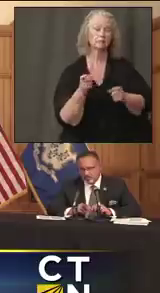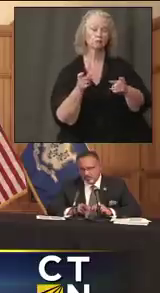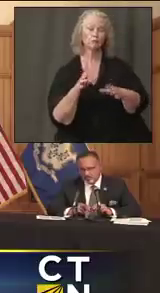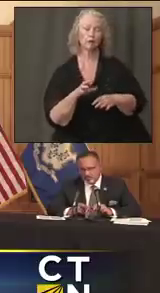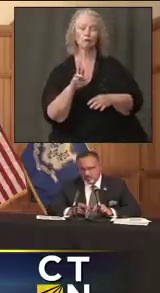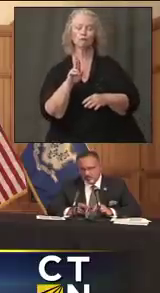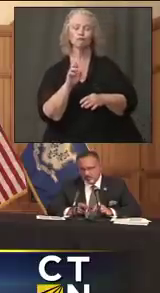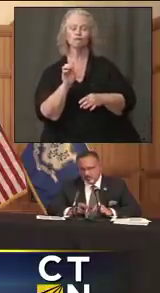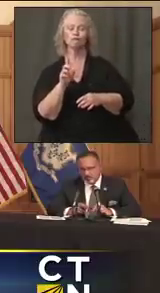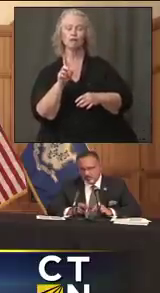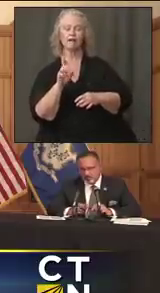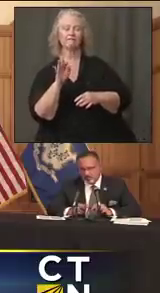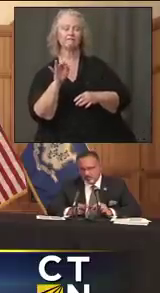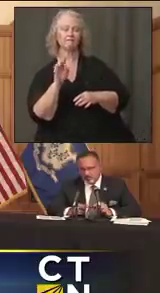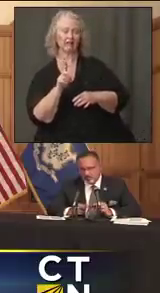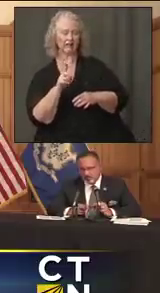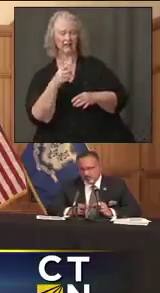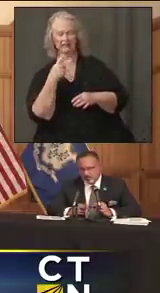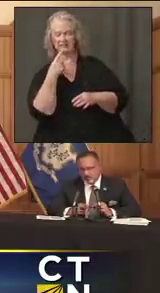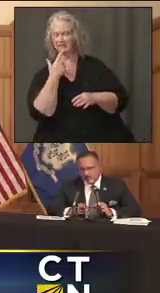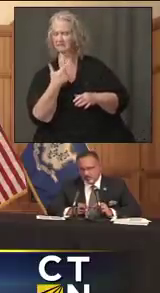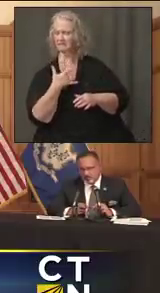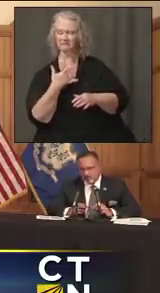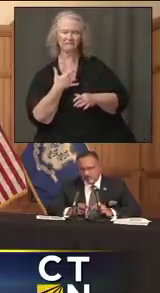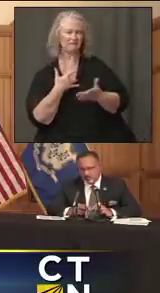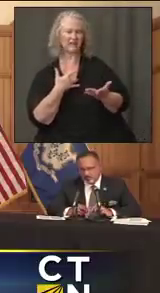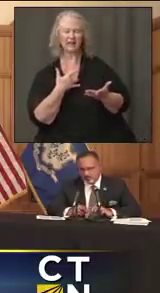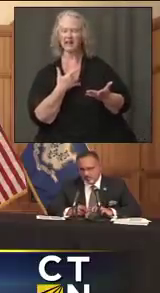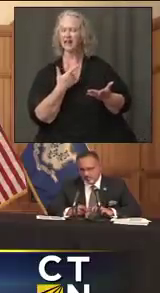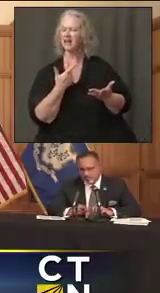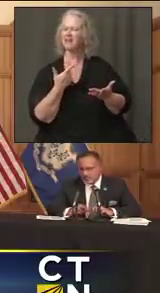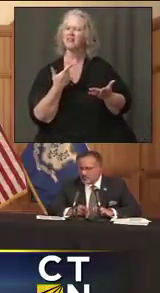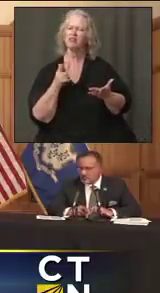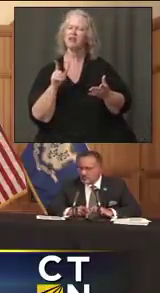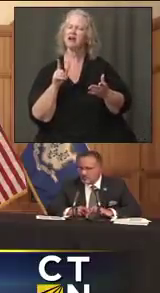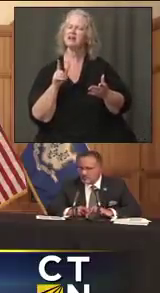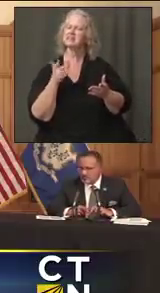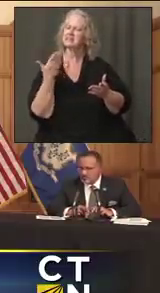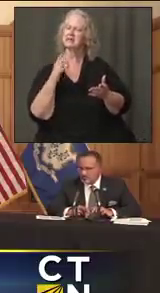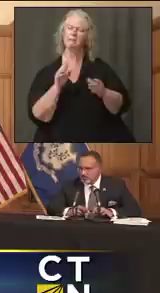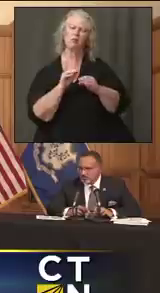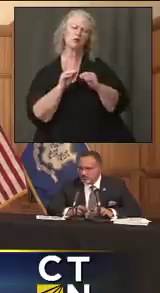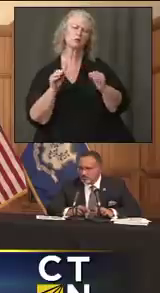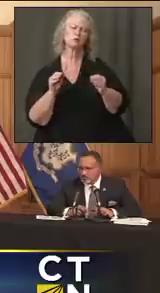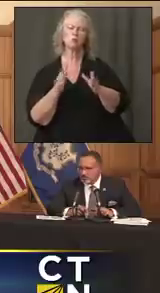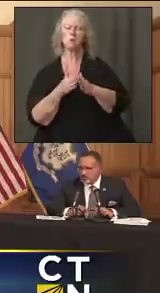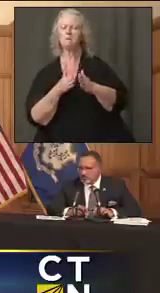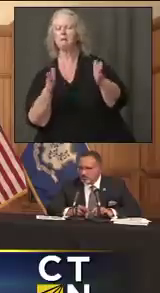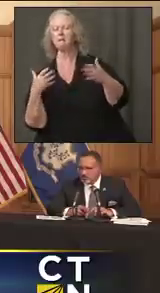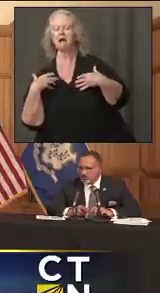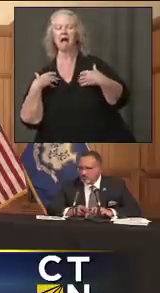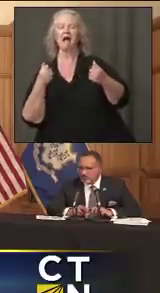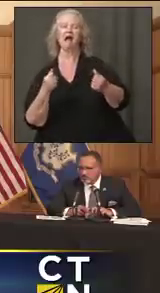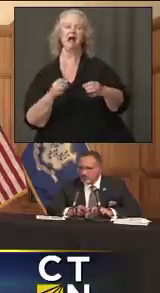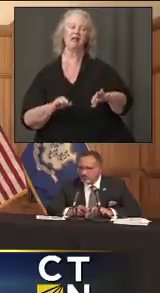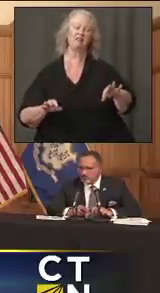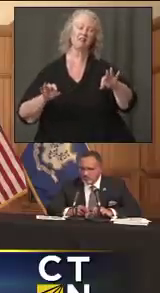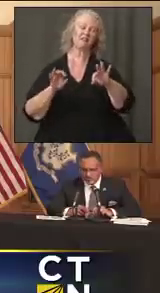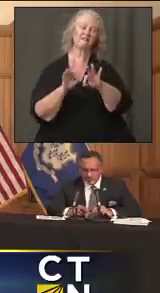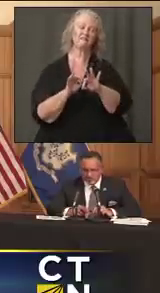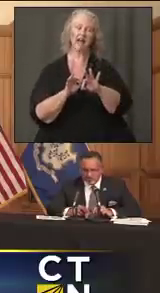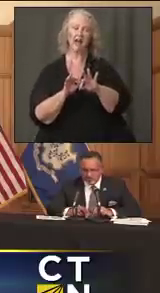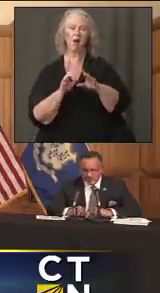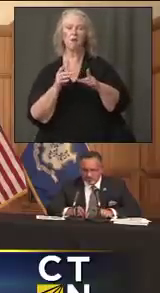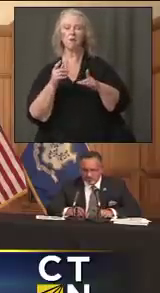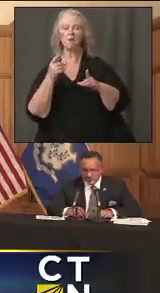that he didn't think there was clear evidence to support the public health value of requiring a quarantine for visitors from hotspot